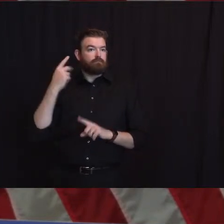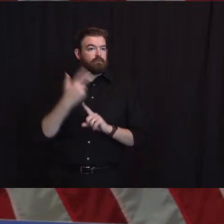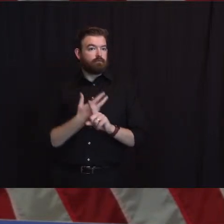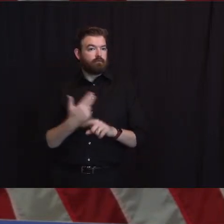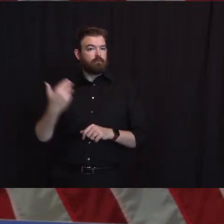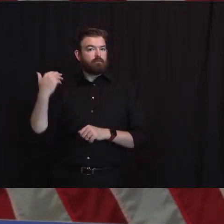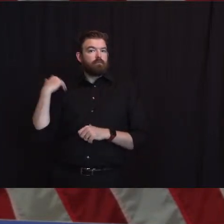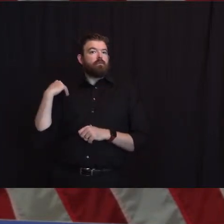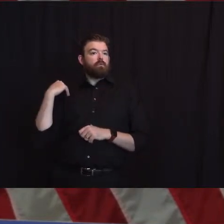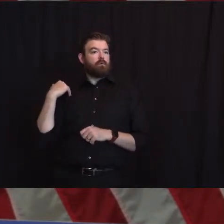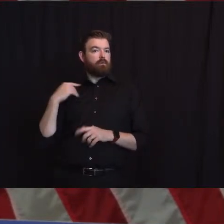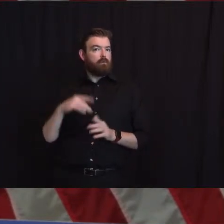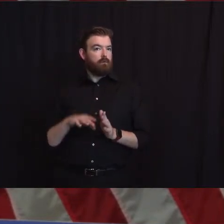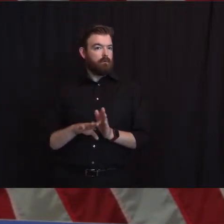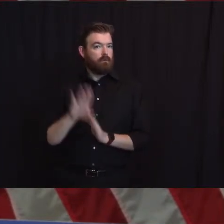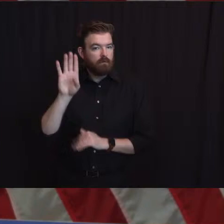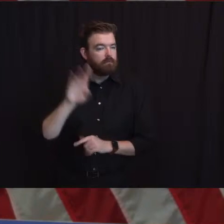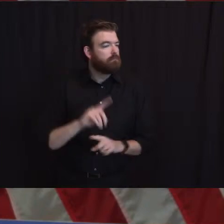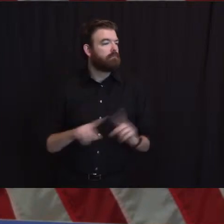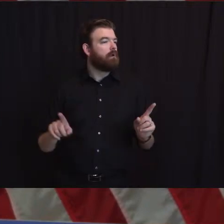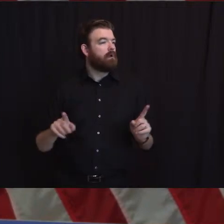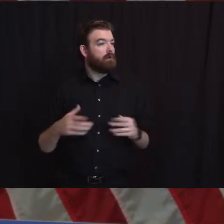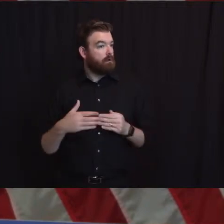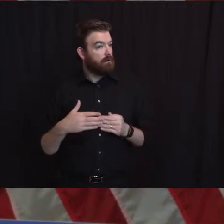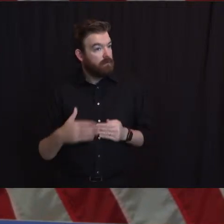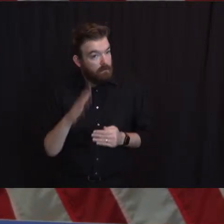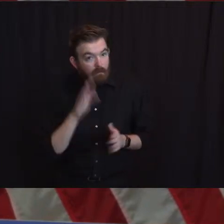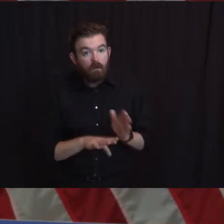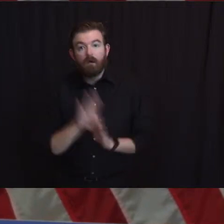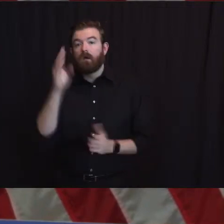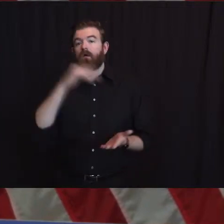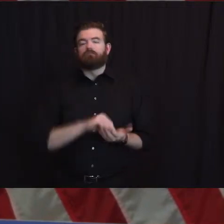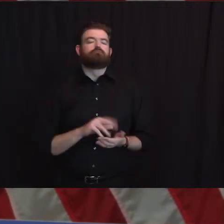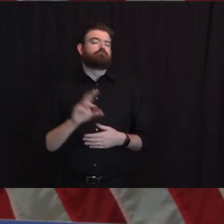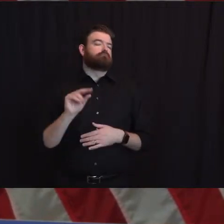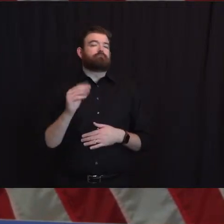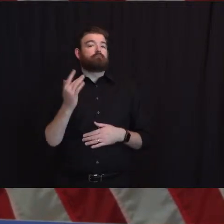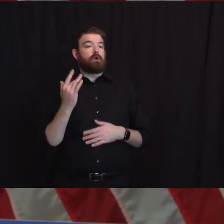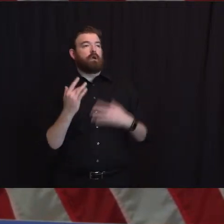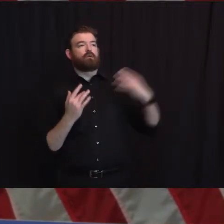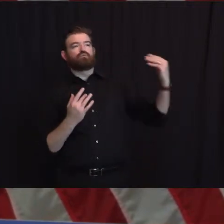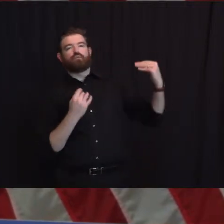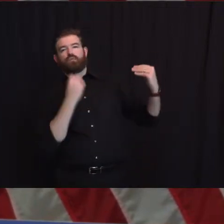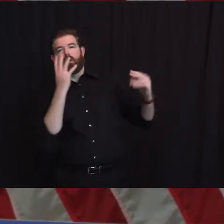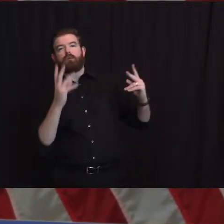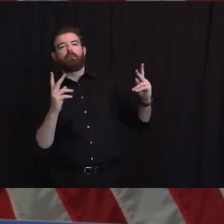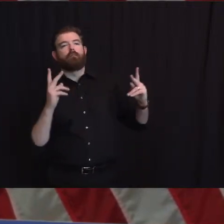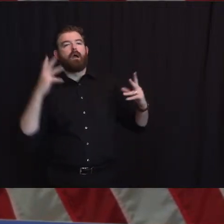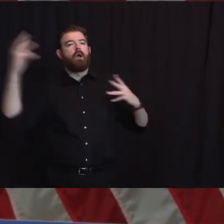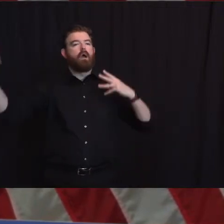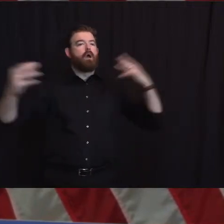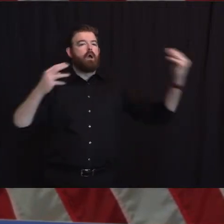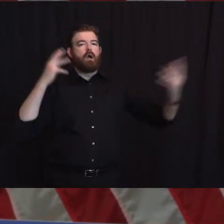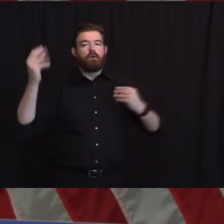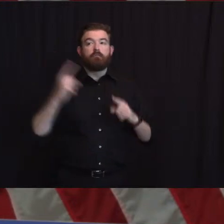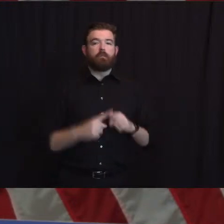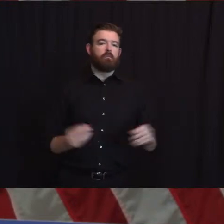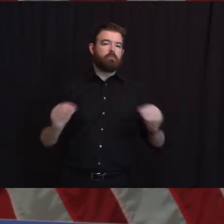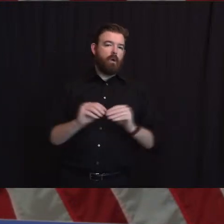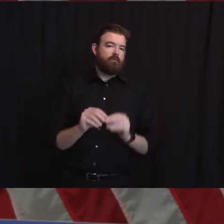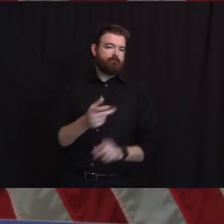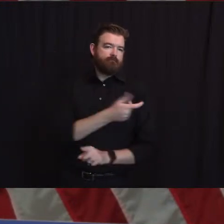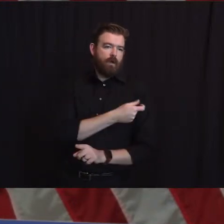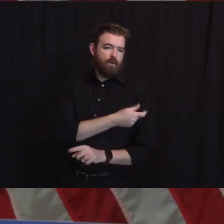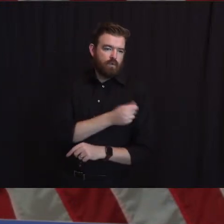of outdoors, vaccinations, and so on. Those vaccines, everything has shown that those vaccines in post-authorization